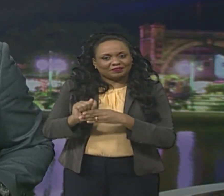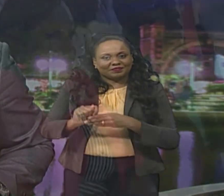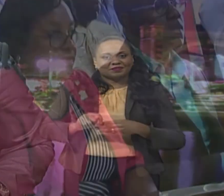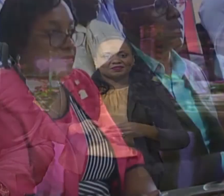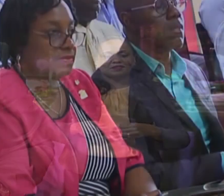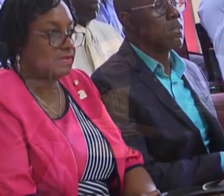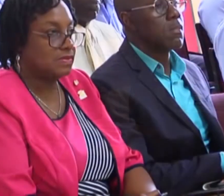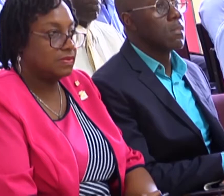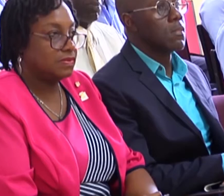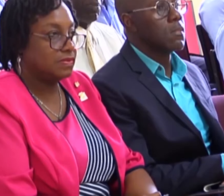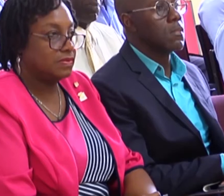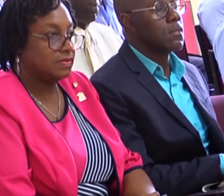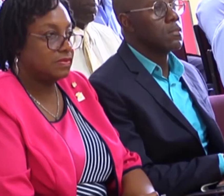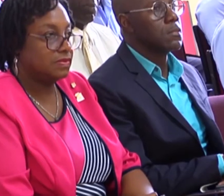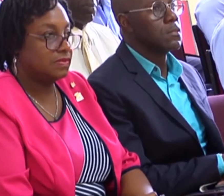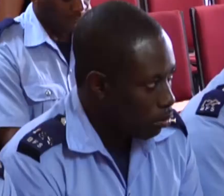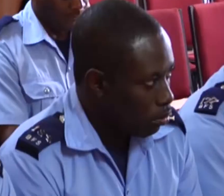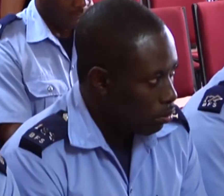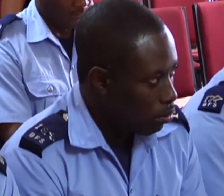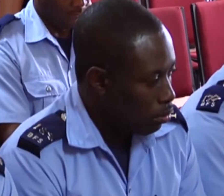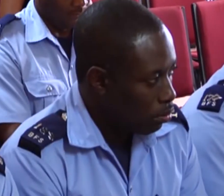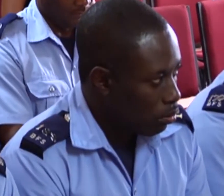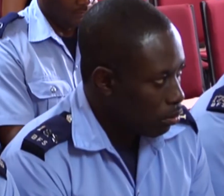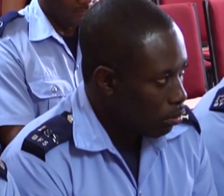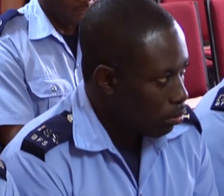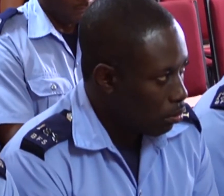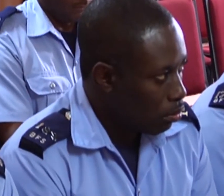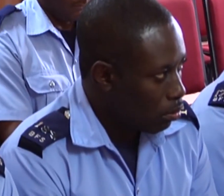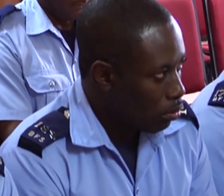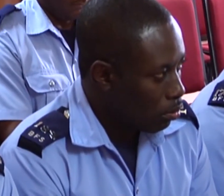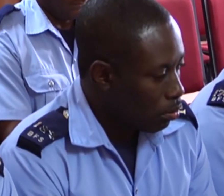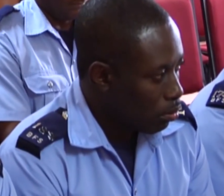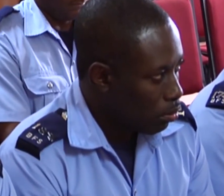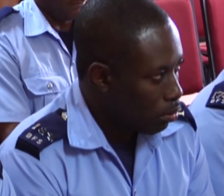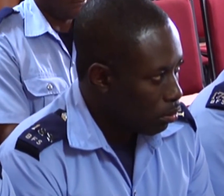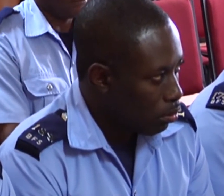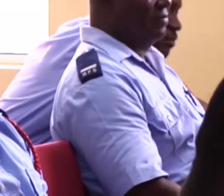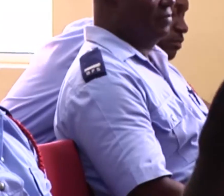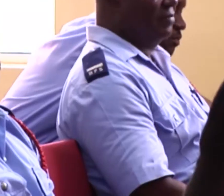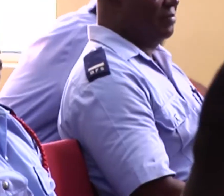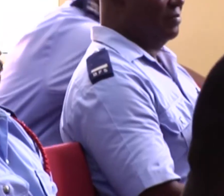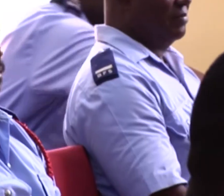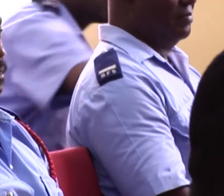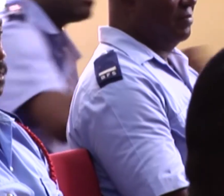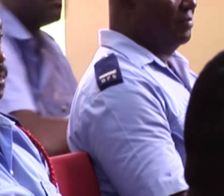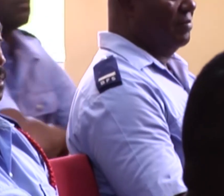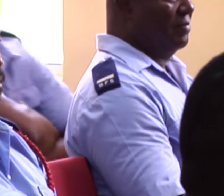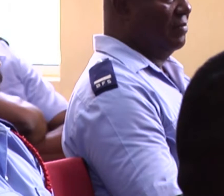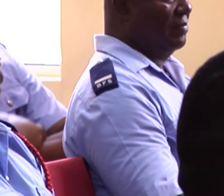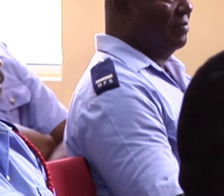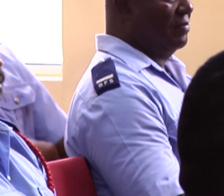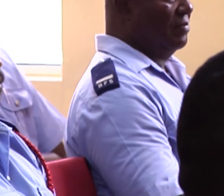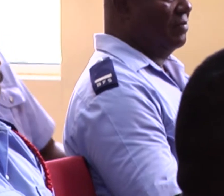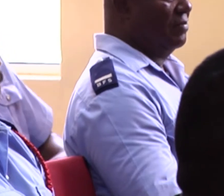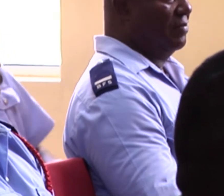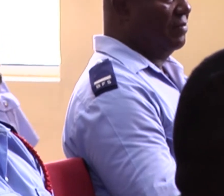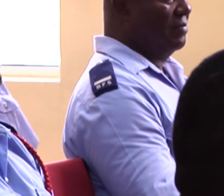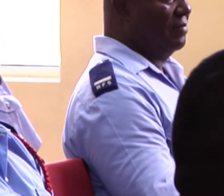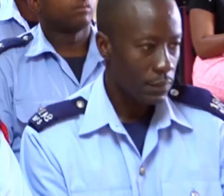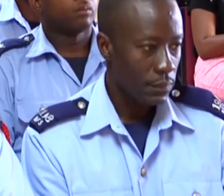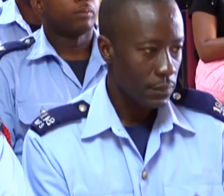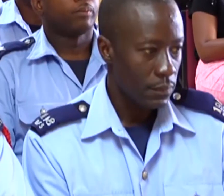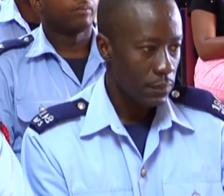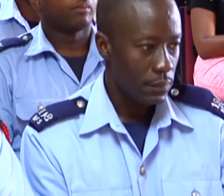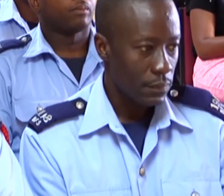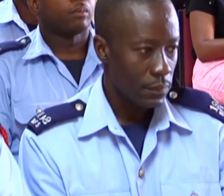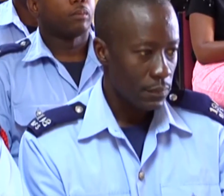have undergone supervisory management training at the University of the West Indies Open Campus. 40 fire officers who completed 40